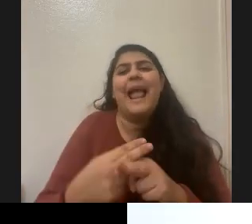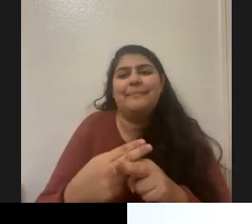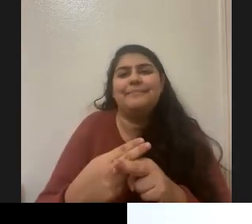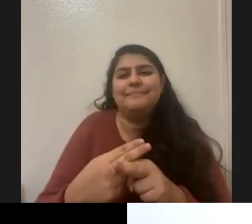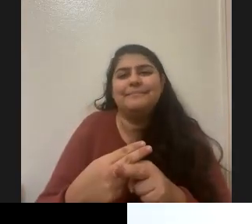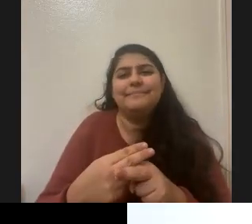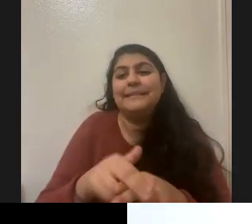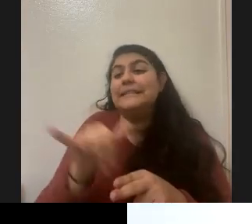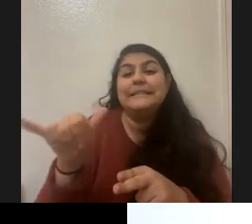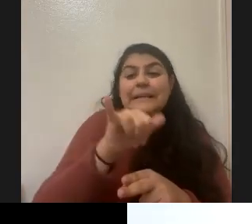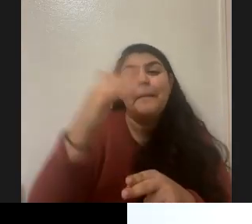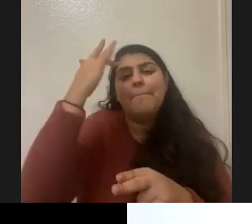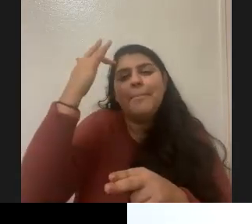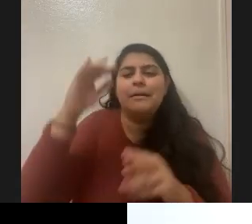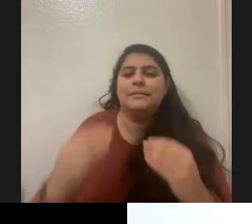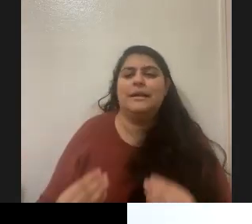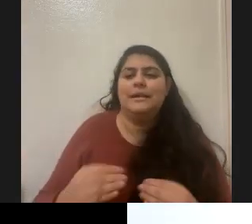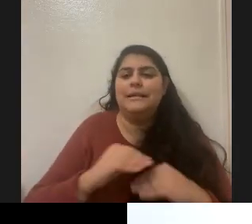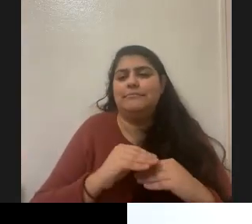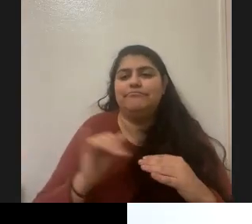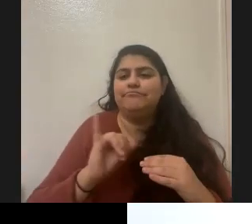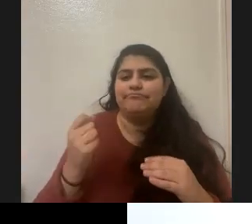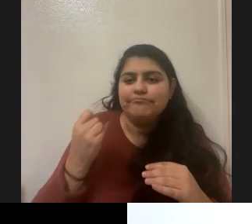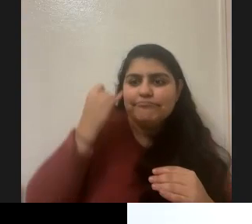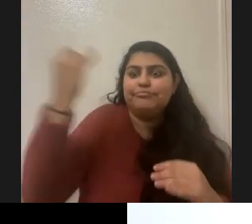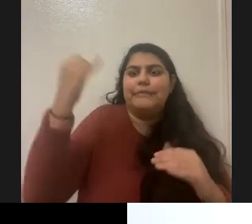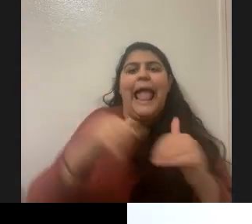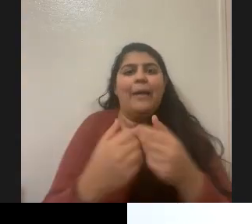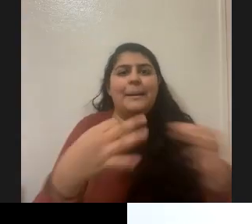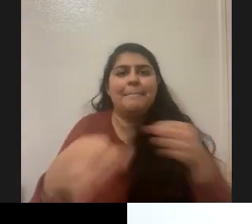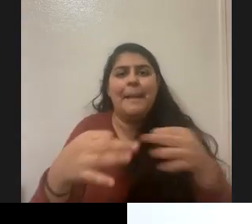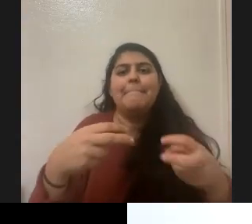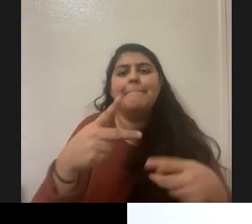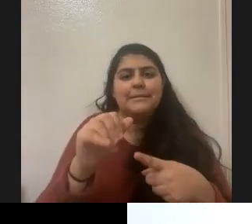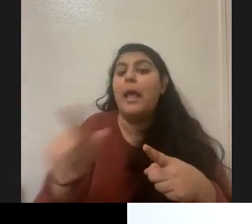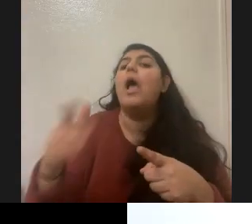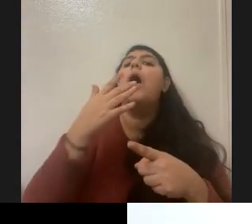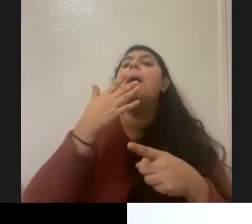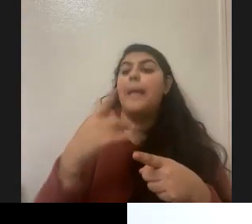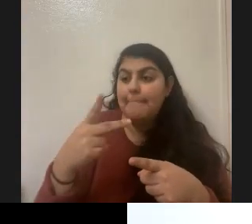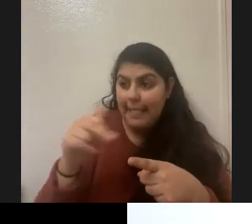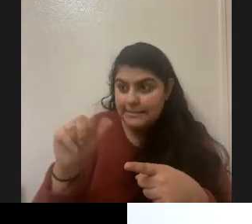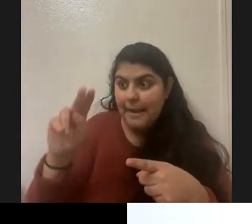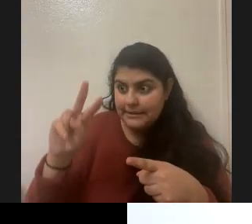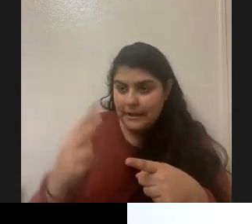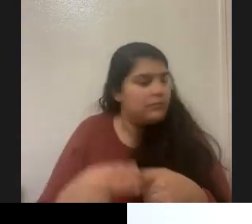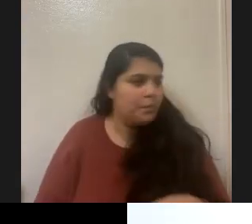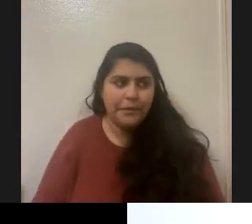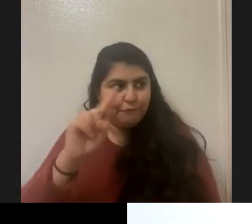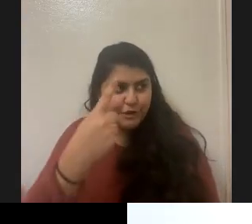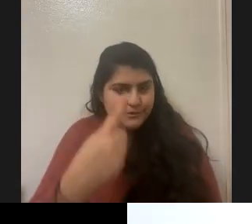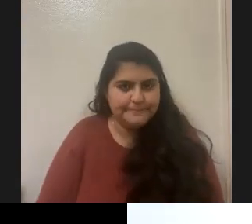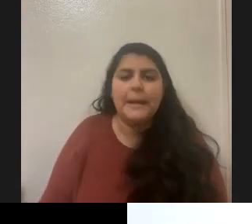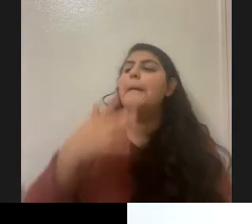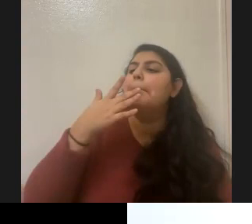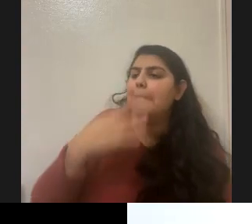in he took inspiration from it. So blood plasma came second. It came first. It came first. Blood plasma